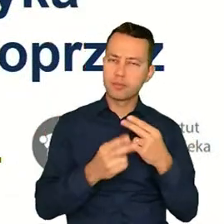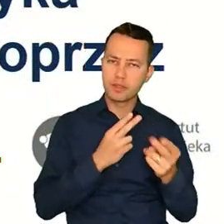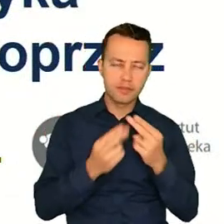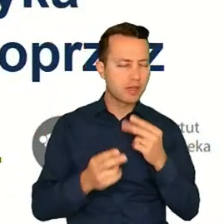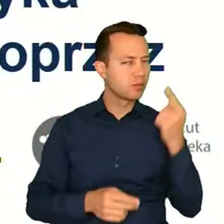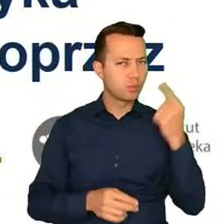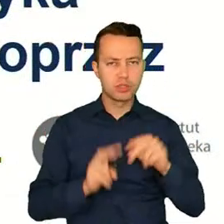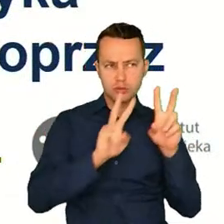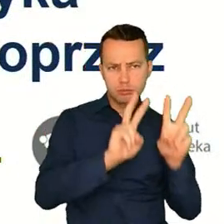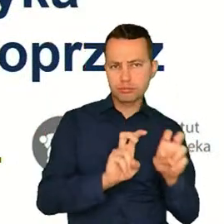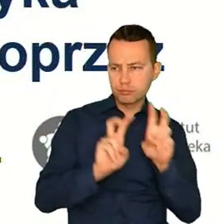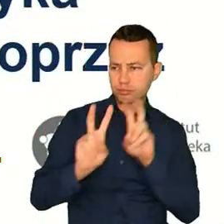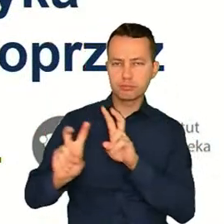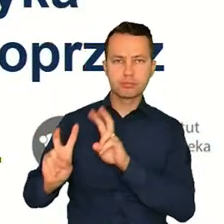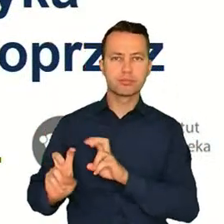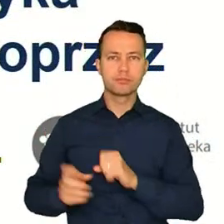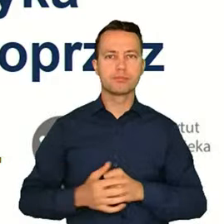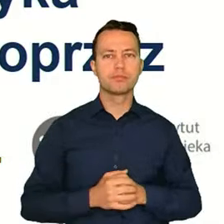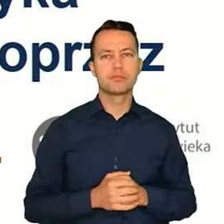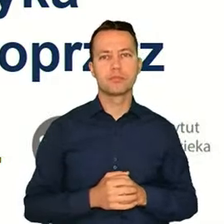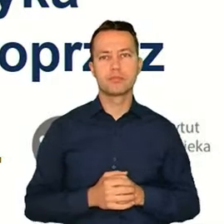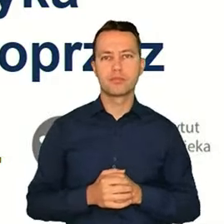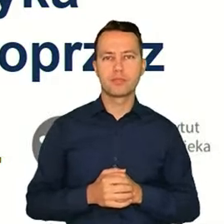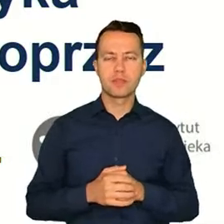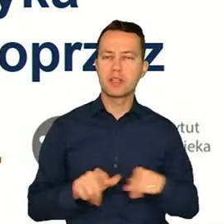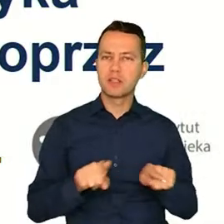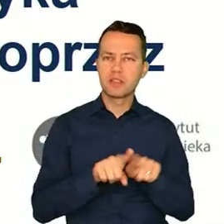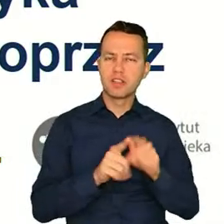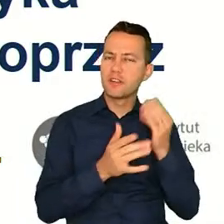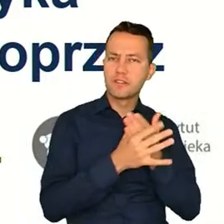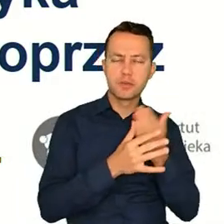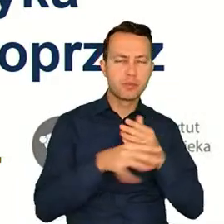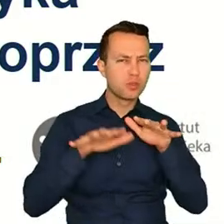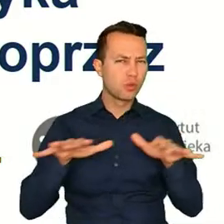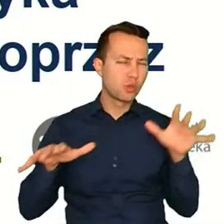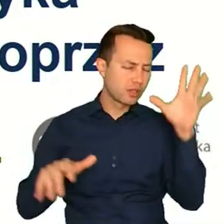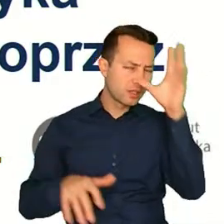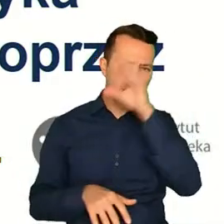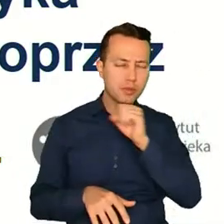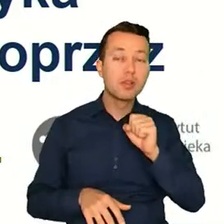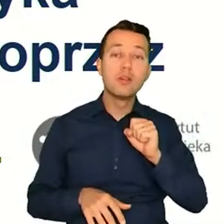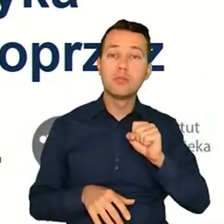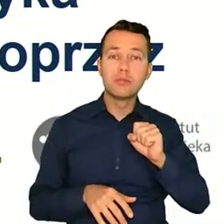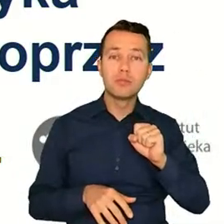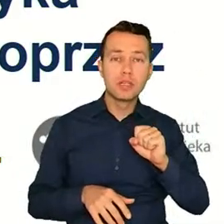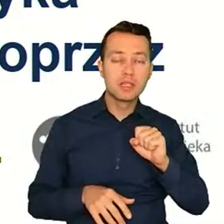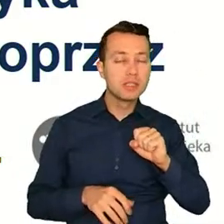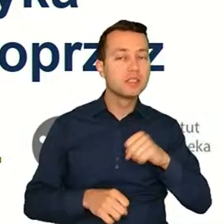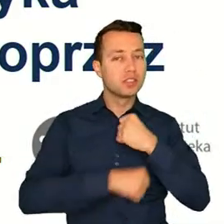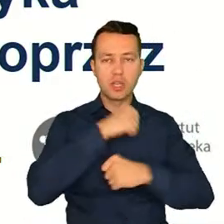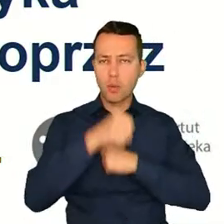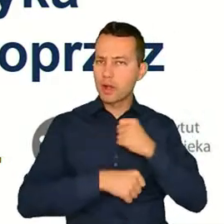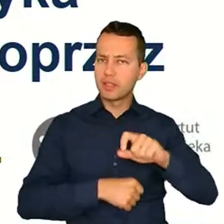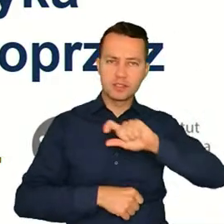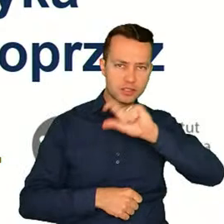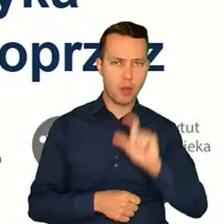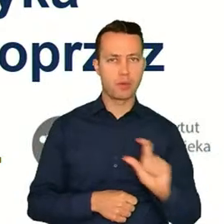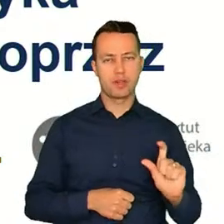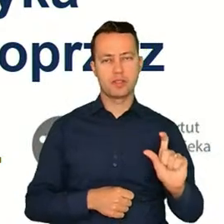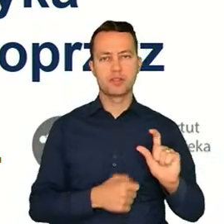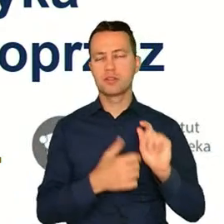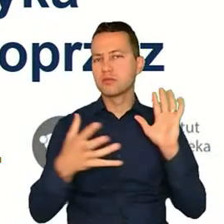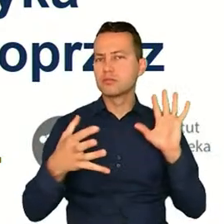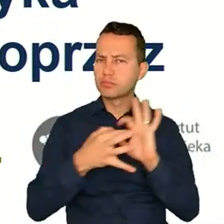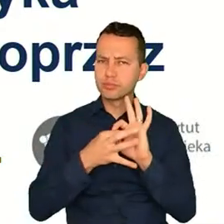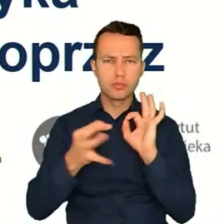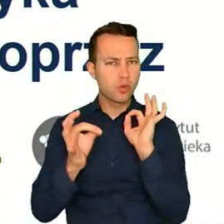areas. And importantly, often forgotten by enterprises, this should be continuous actions